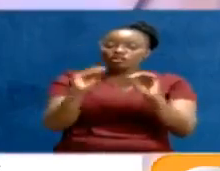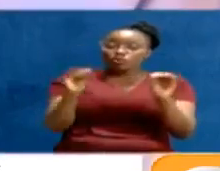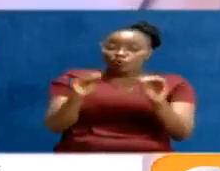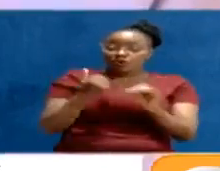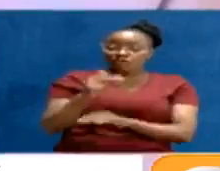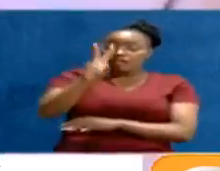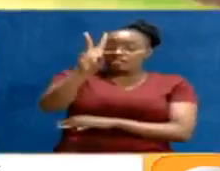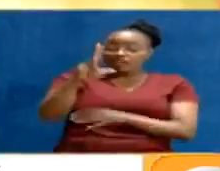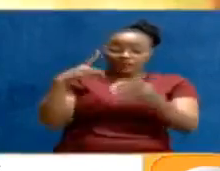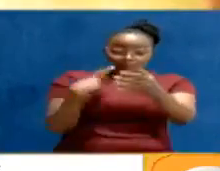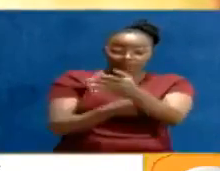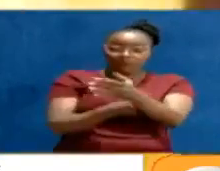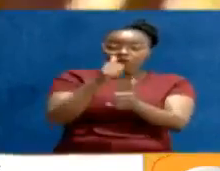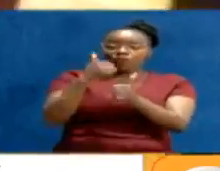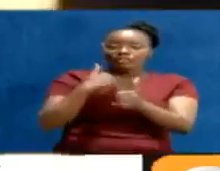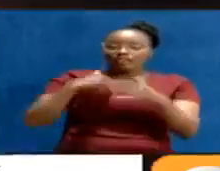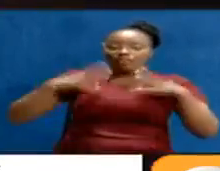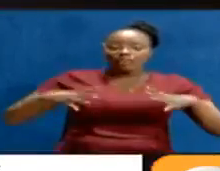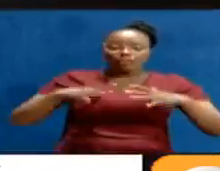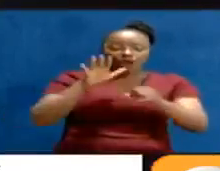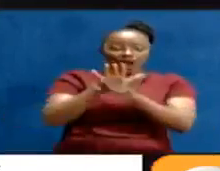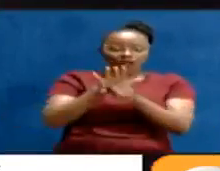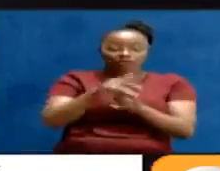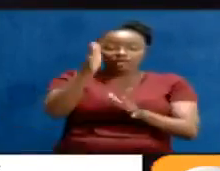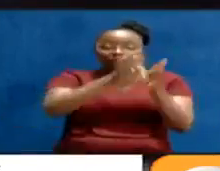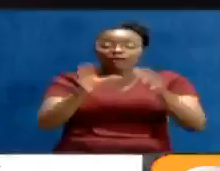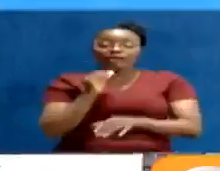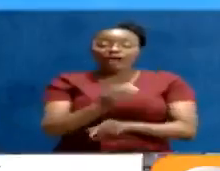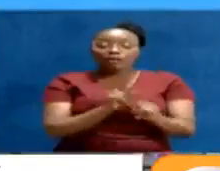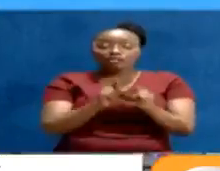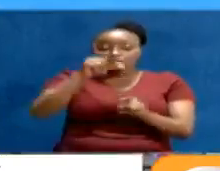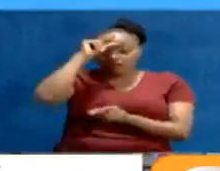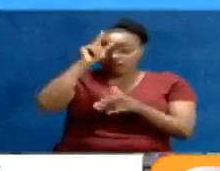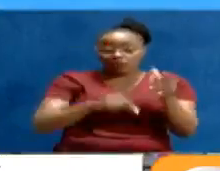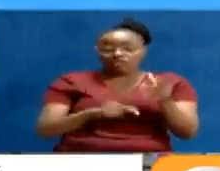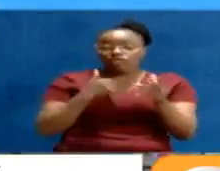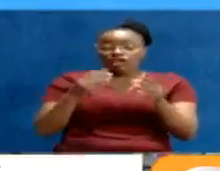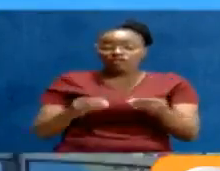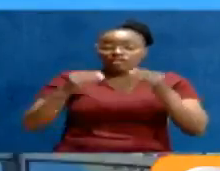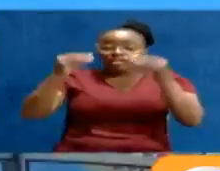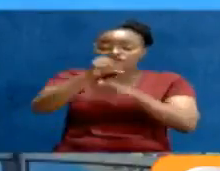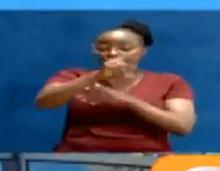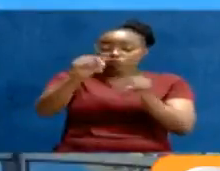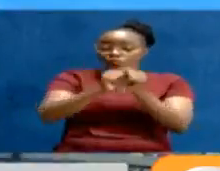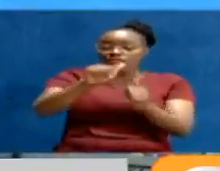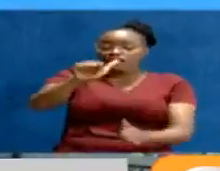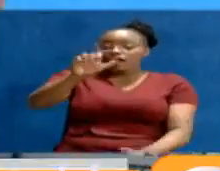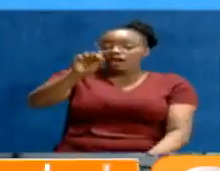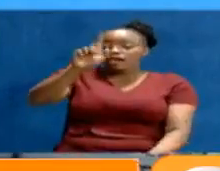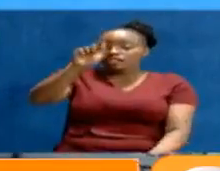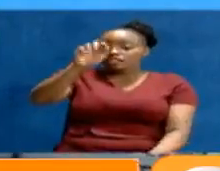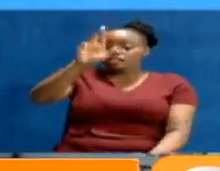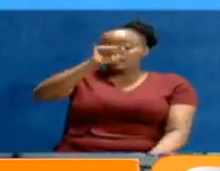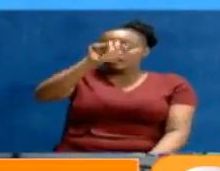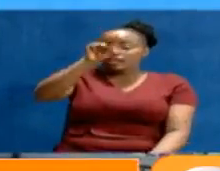availability of a second dose is one that plays on the minds of many. And our plan as government is to still issue you with AstraZeneca as